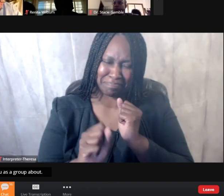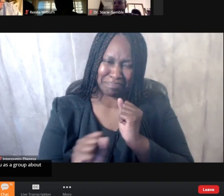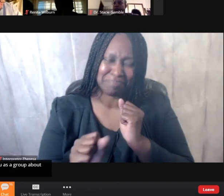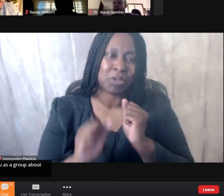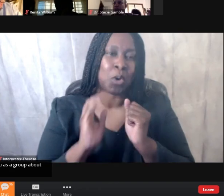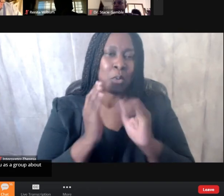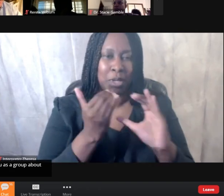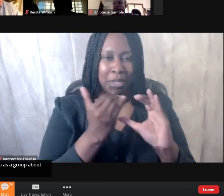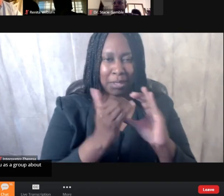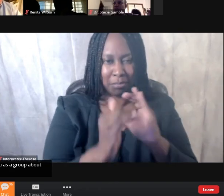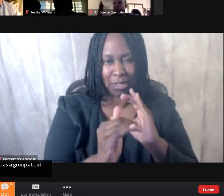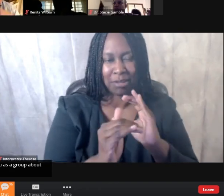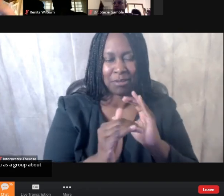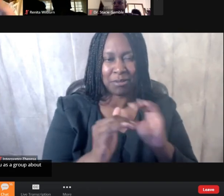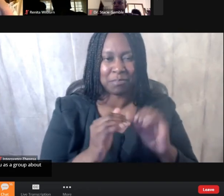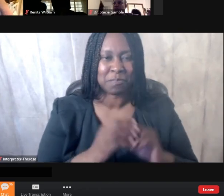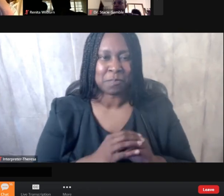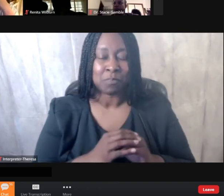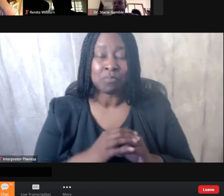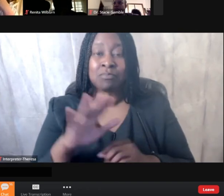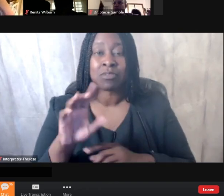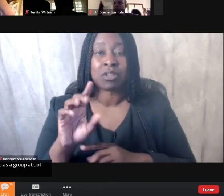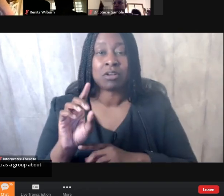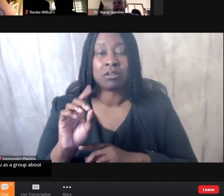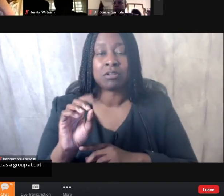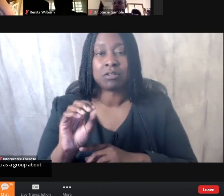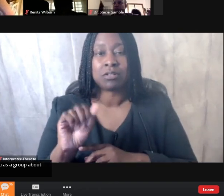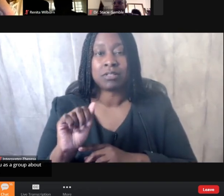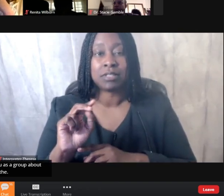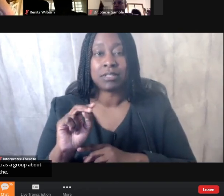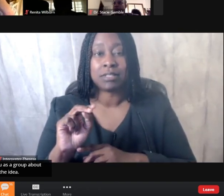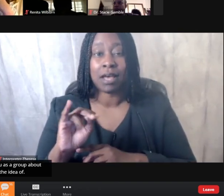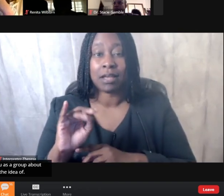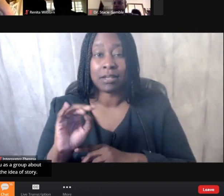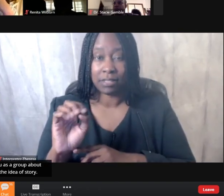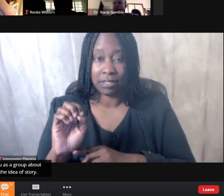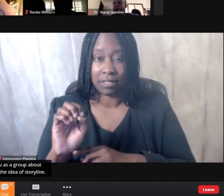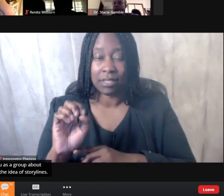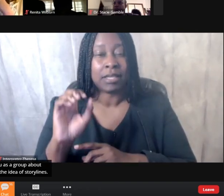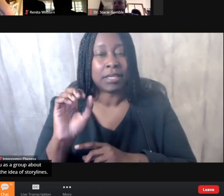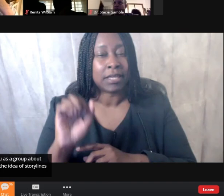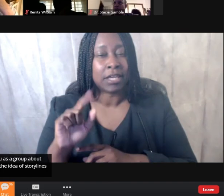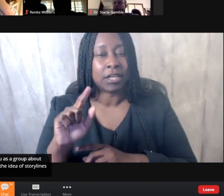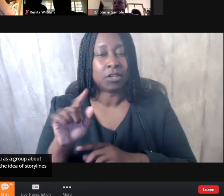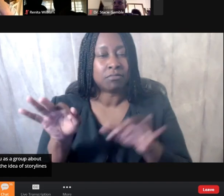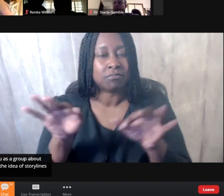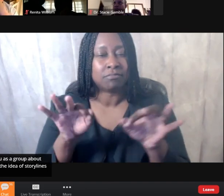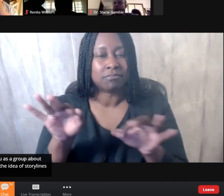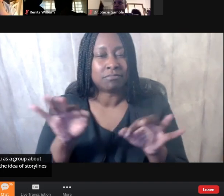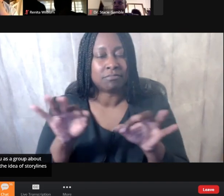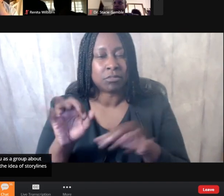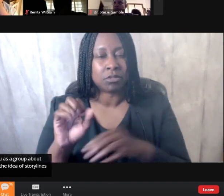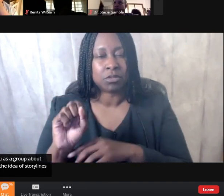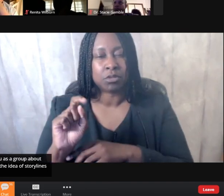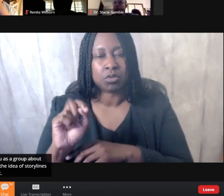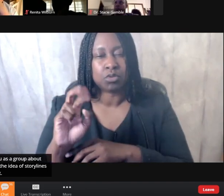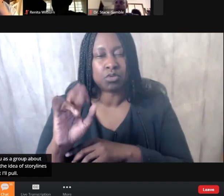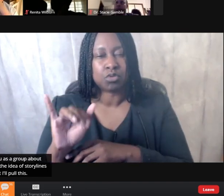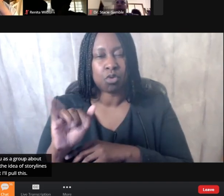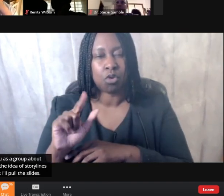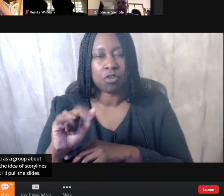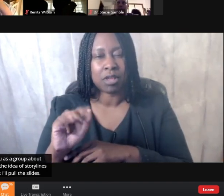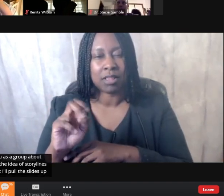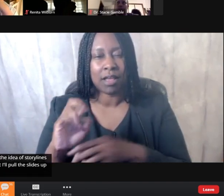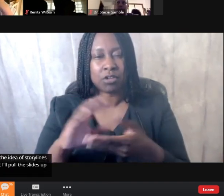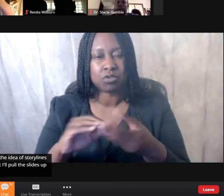that. Donnie, can you tee up the idea of storylines real quick before we head out? I'll pull the slides